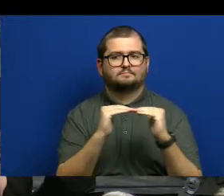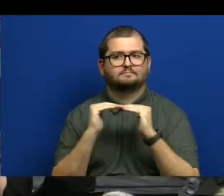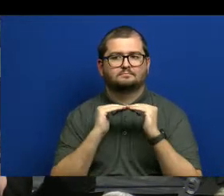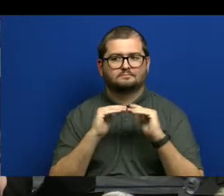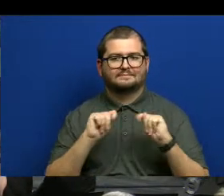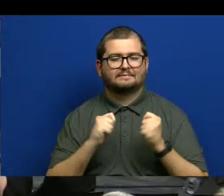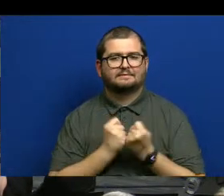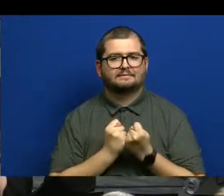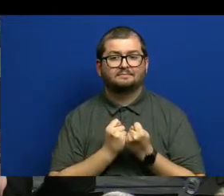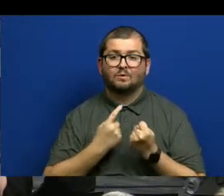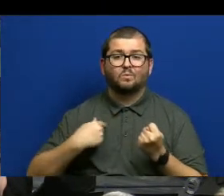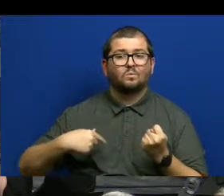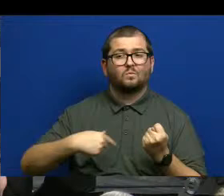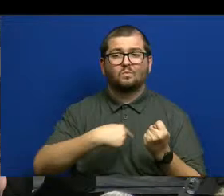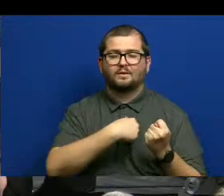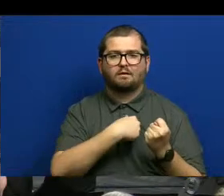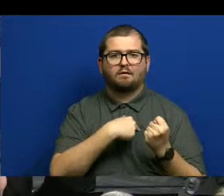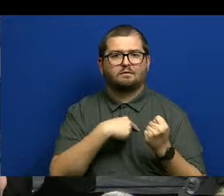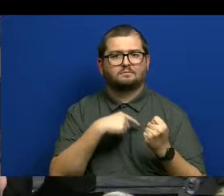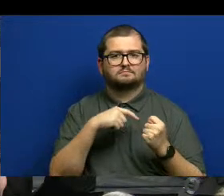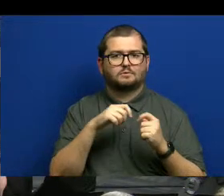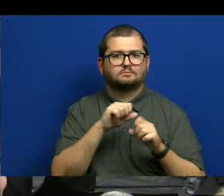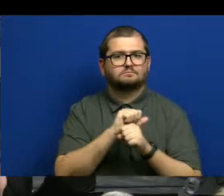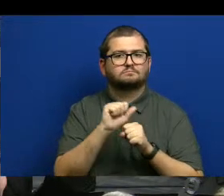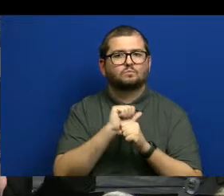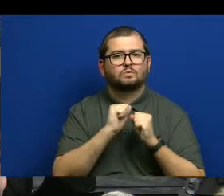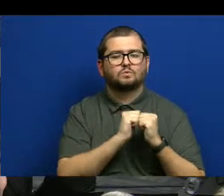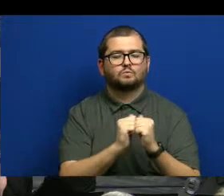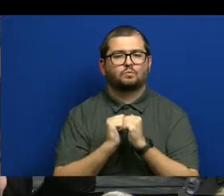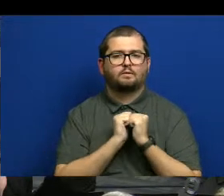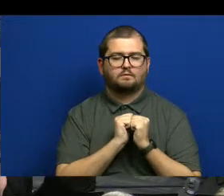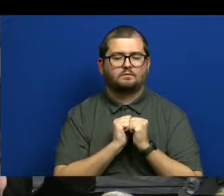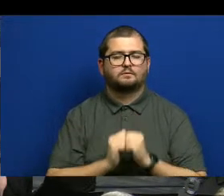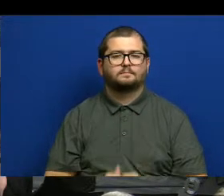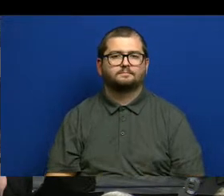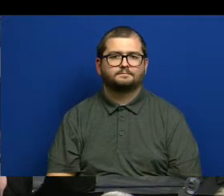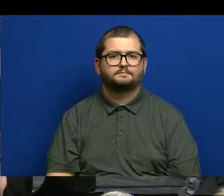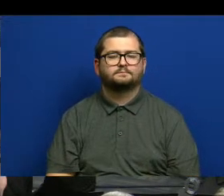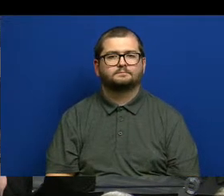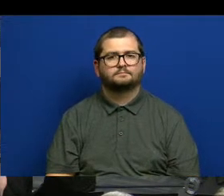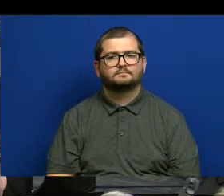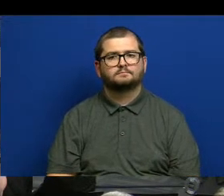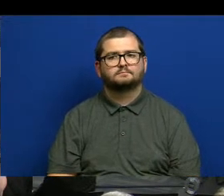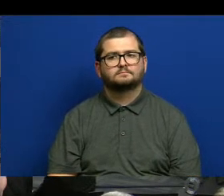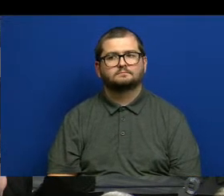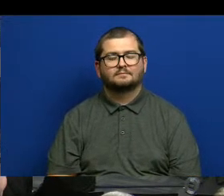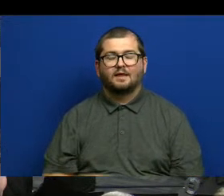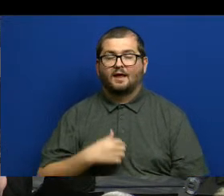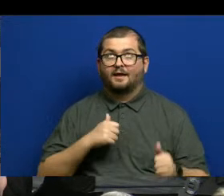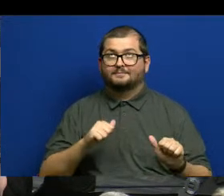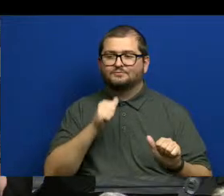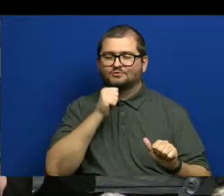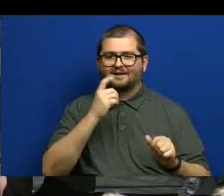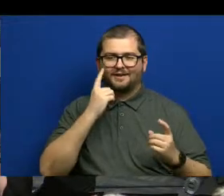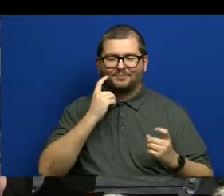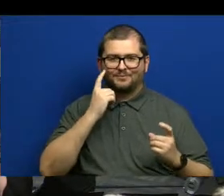of us are in this together. I'm trying not to cry because I'm